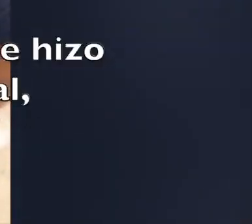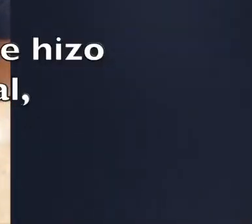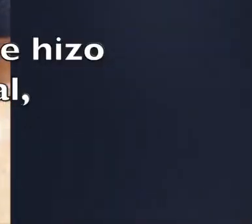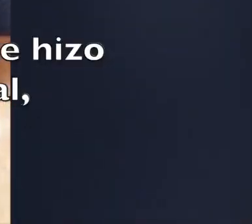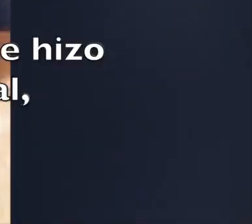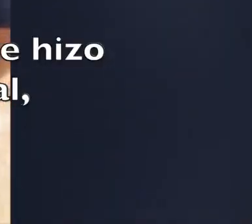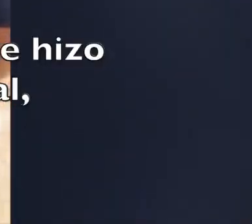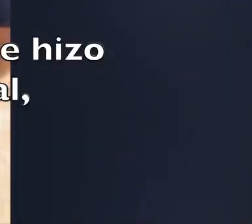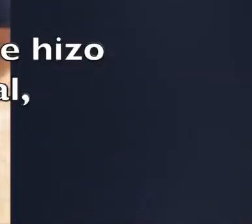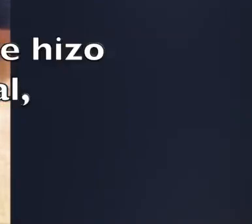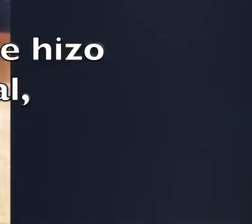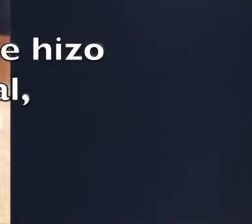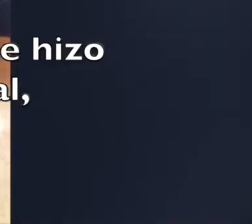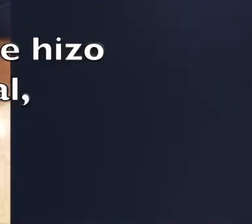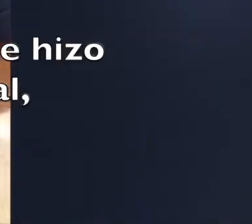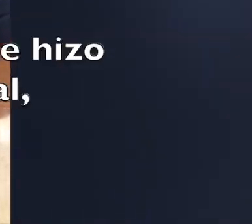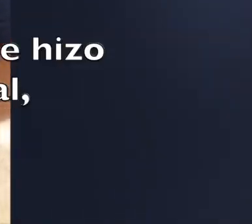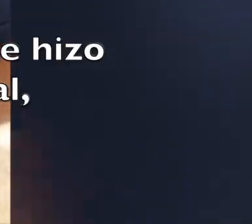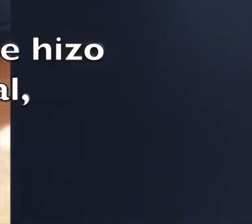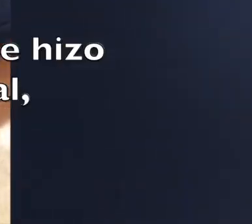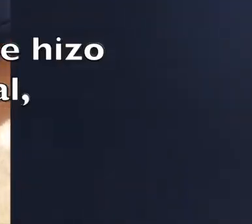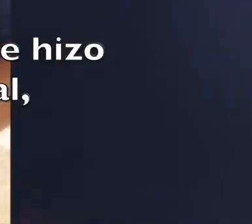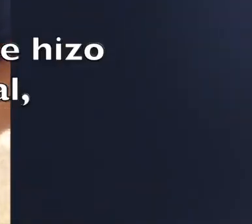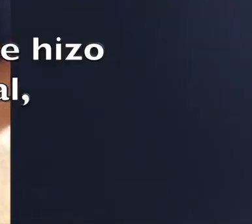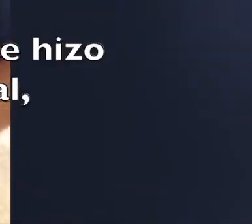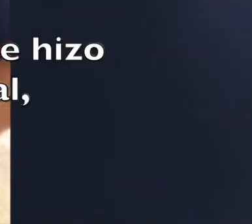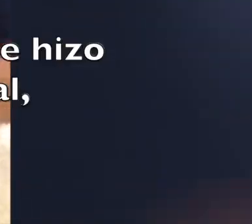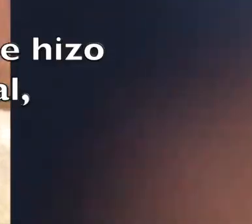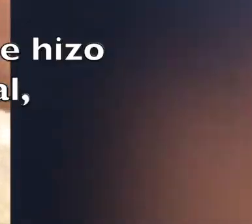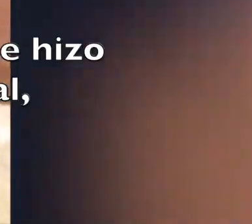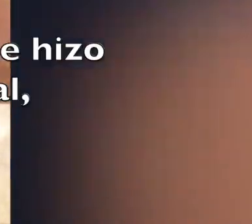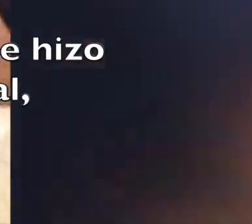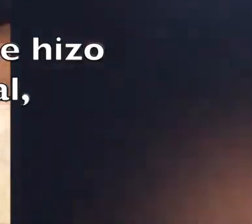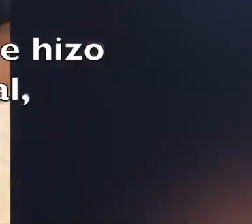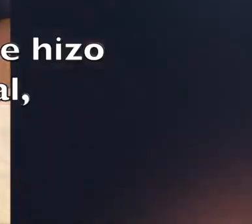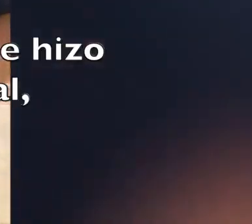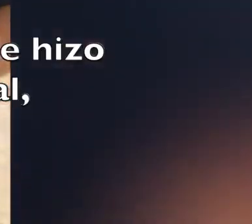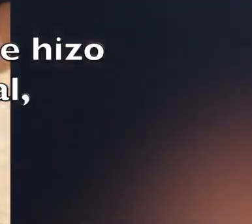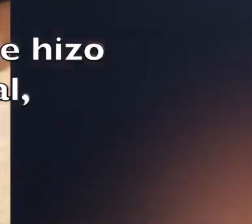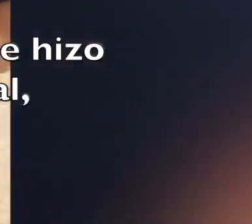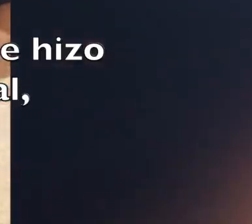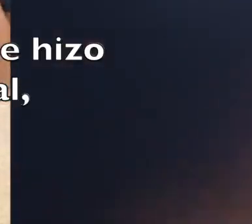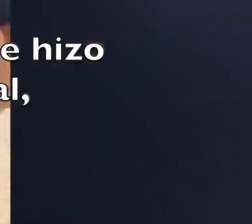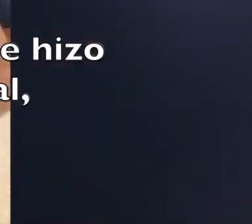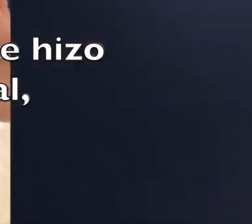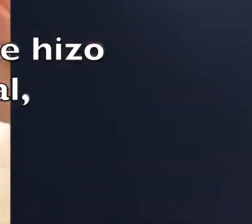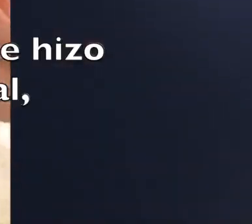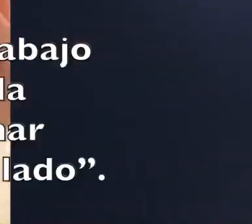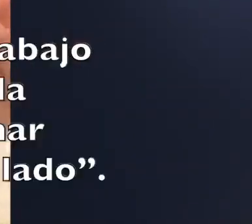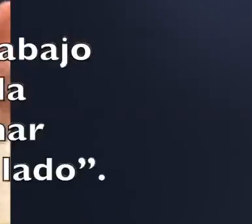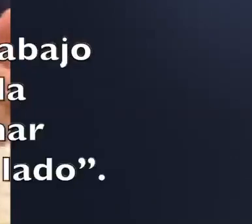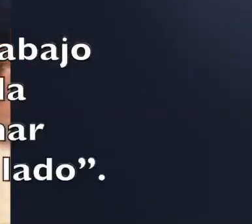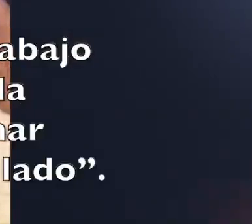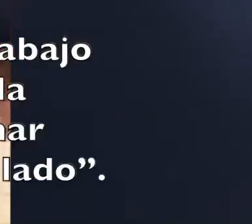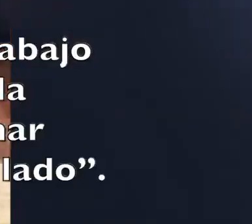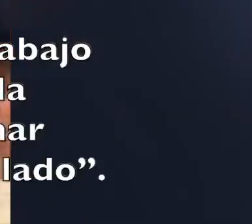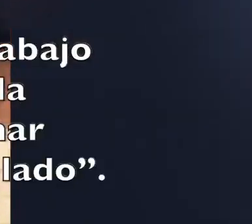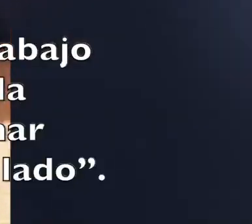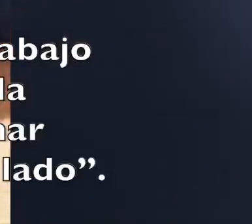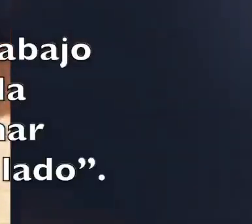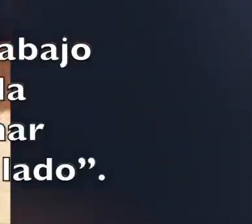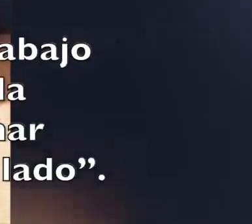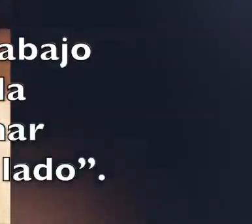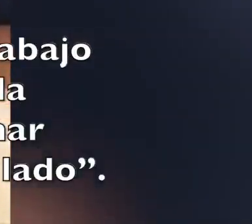make a trip over there, because I can tell you that the first time I went there, it literally brought tears to my eyes because it was so